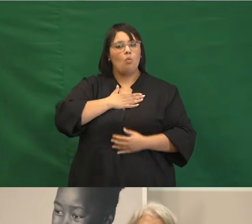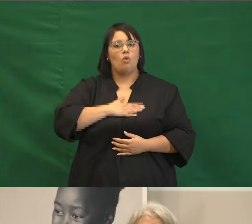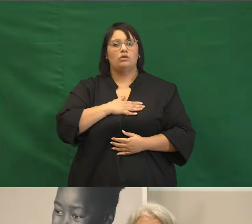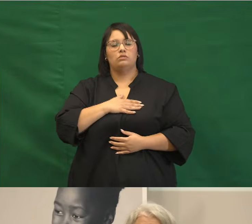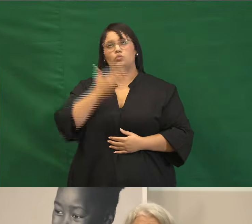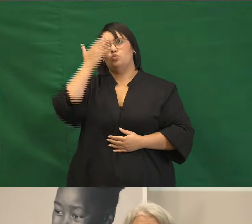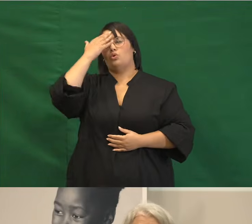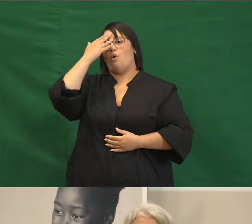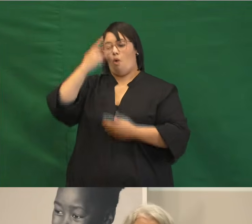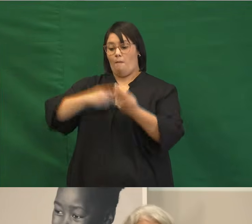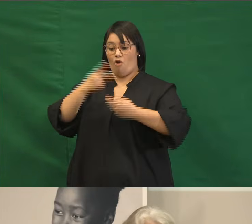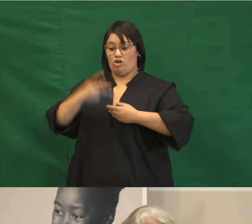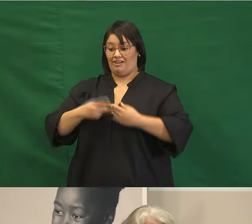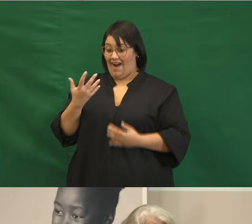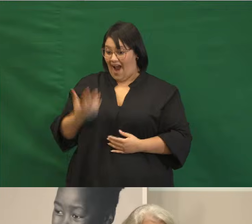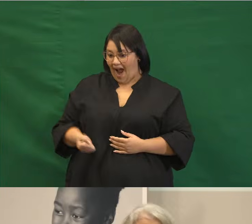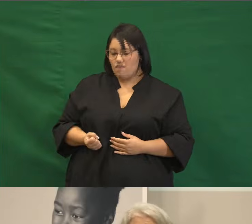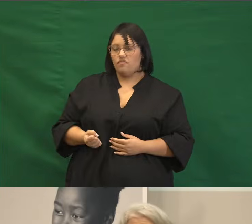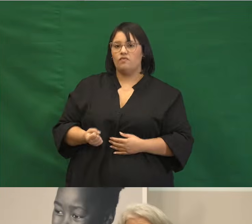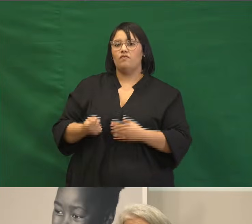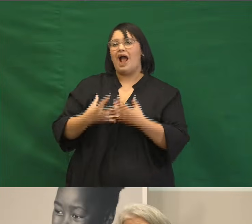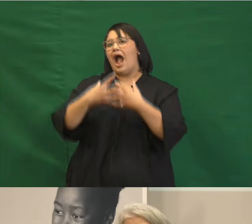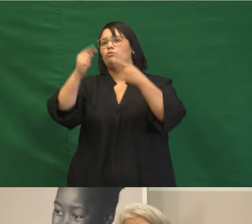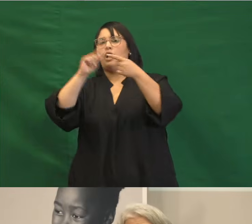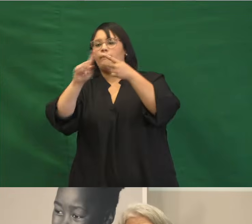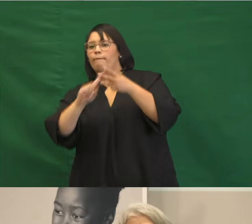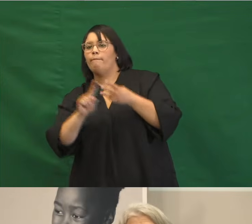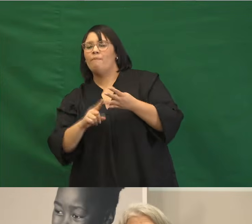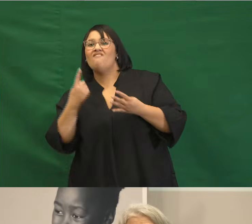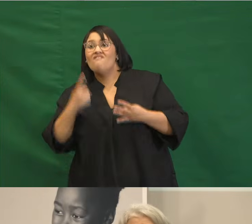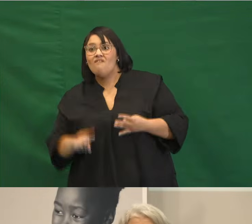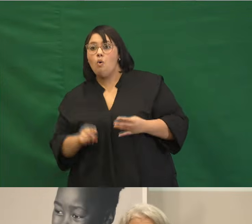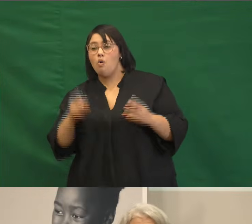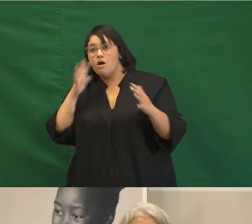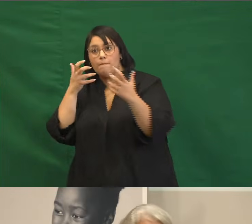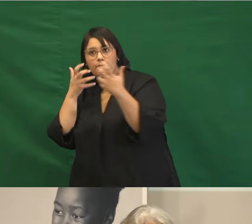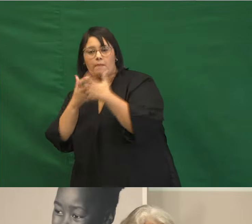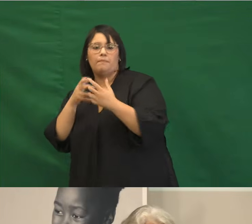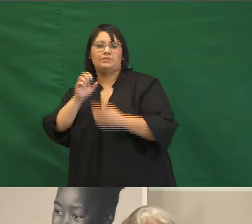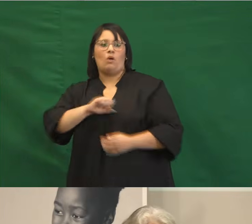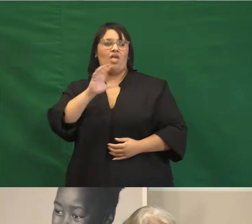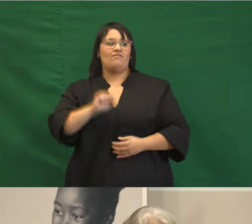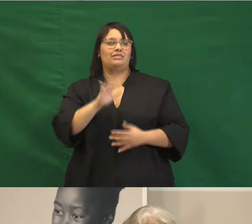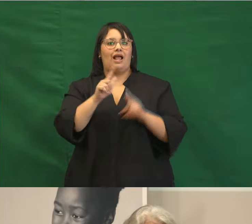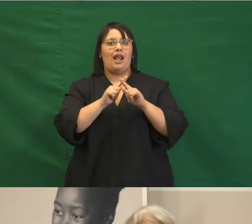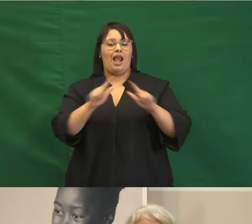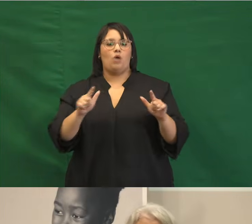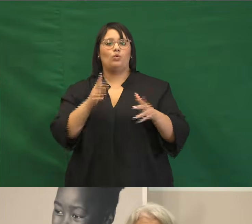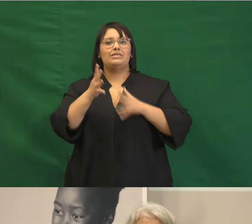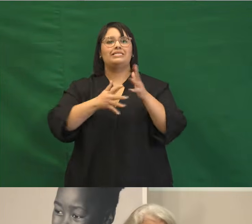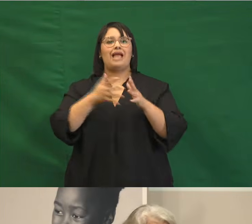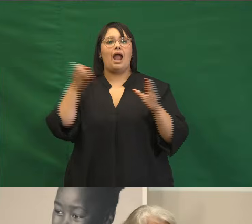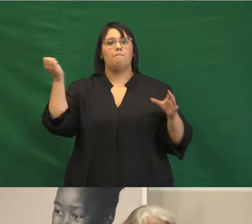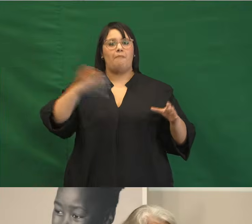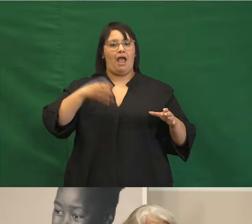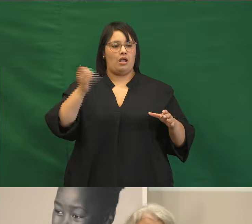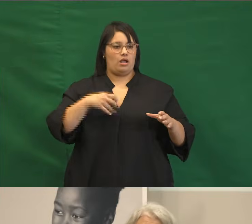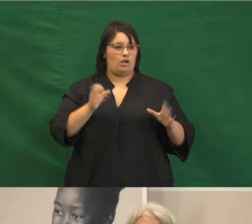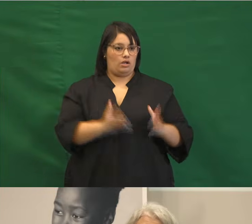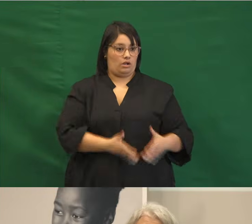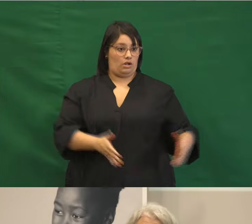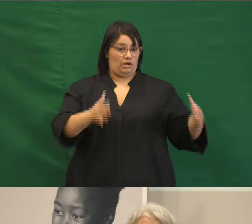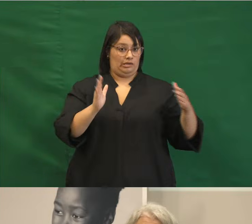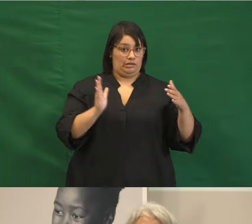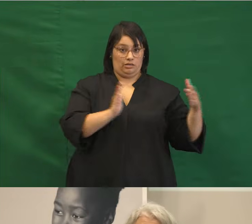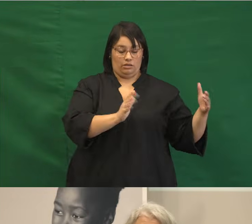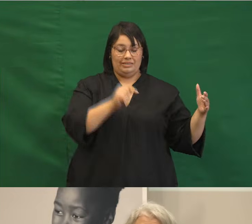of what would be the requirements for a South African sign language sign bank. And